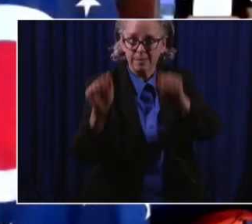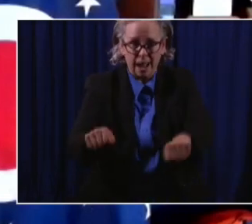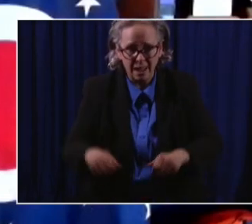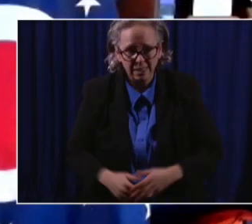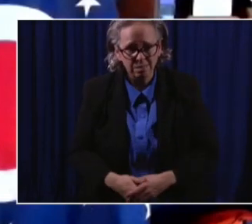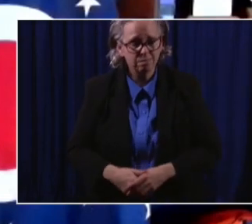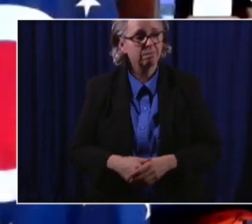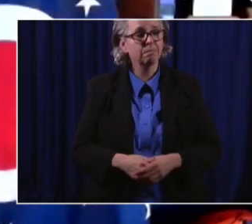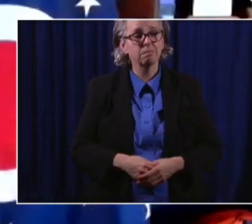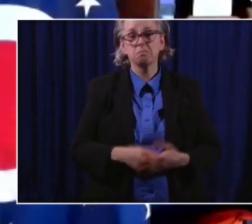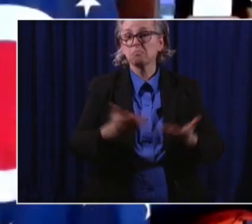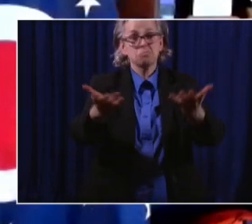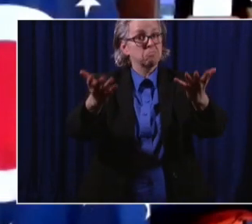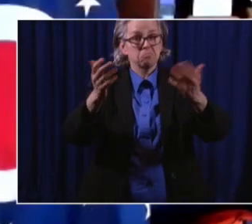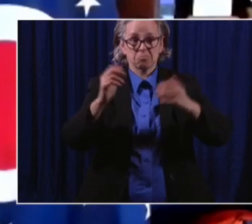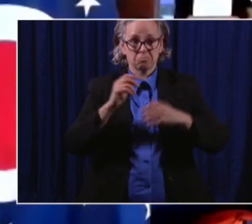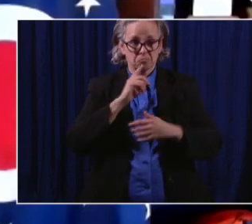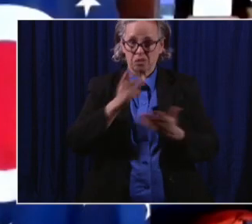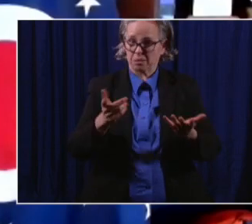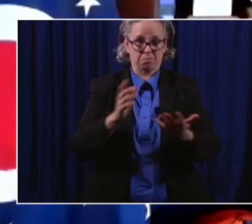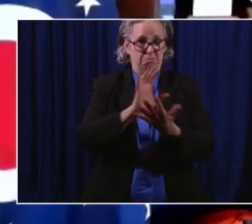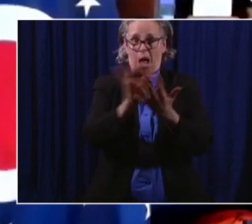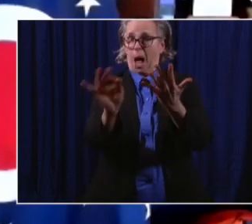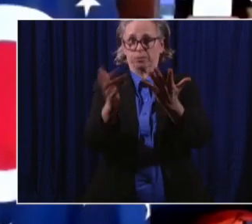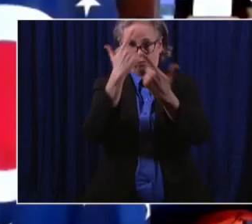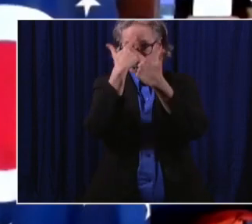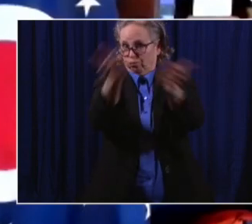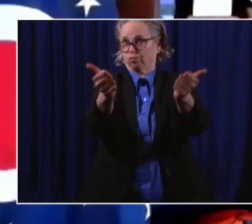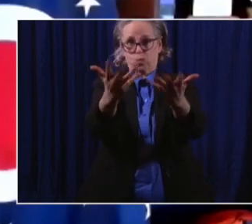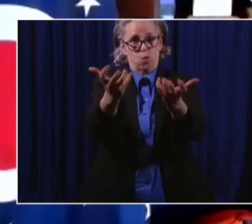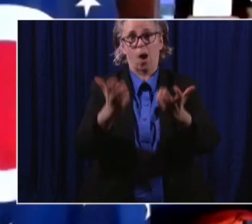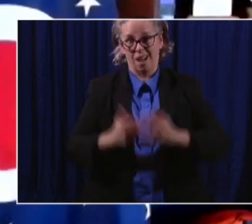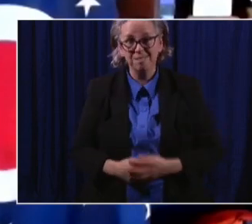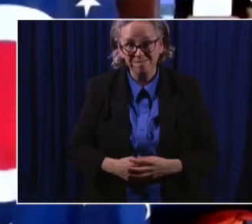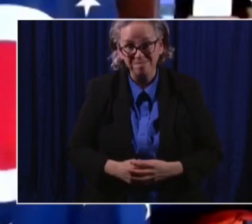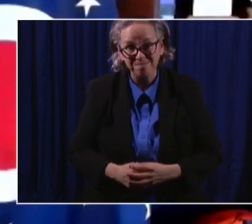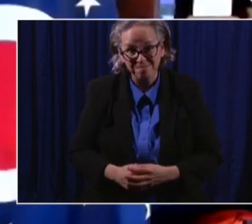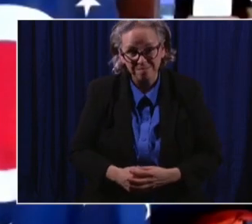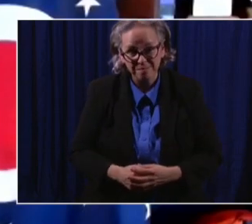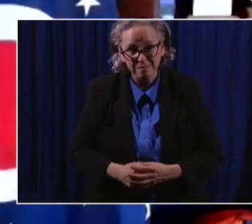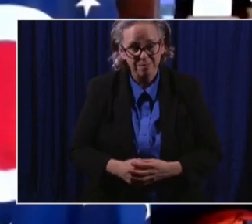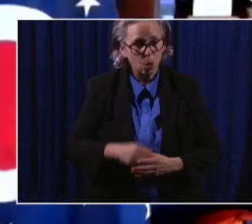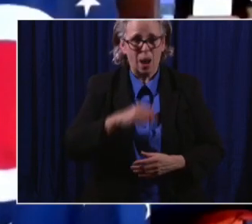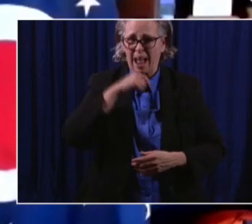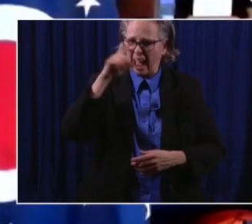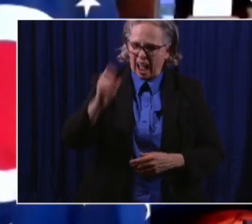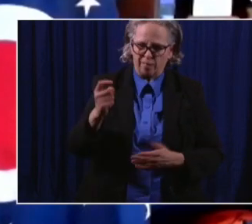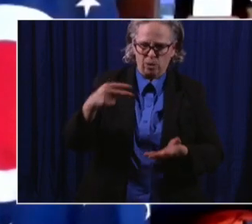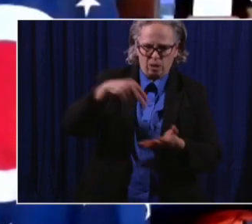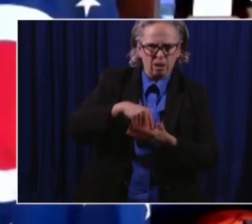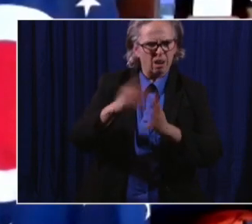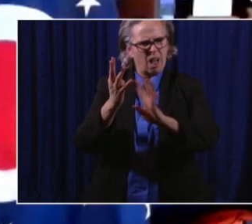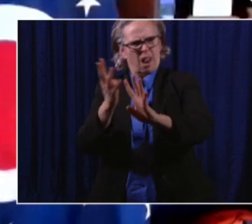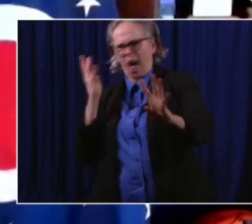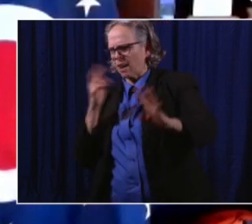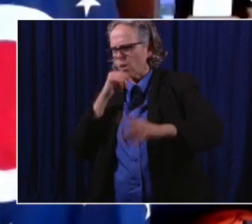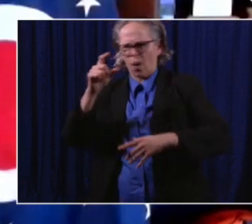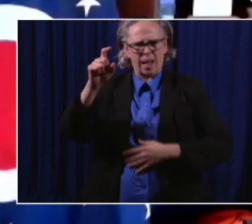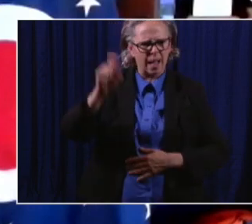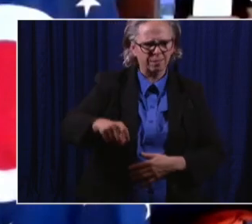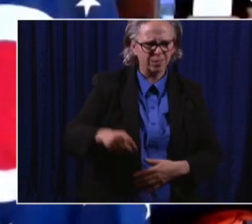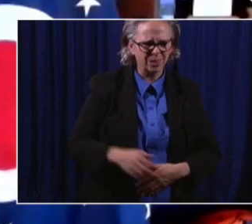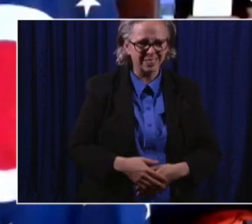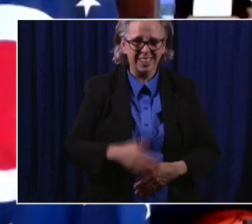fill it out, and just physically drop it off there at that Board of Elections so that you don't have to stand in a line. Just one convenience that the